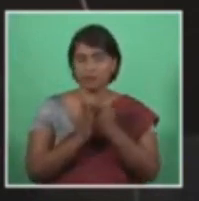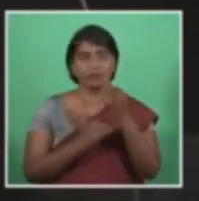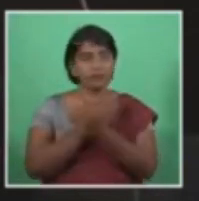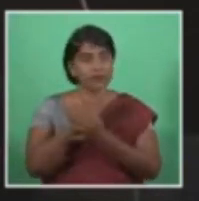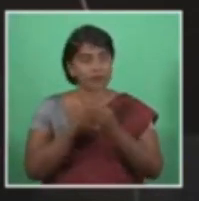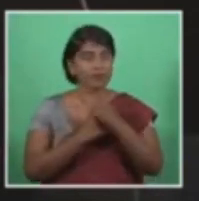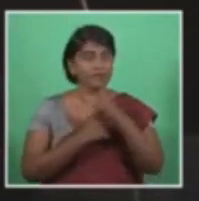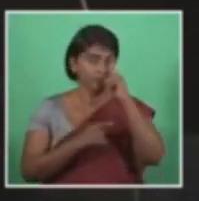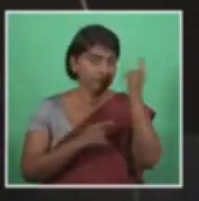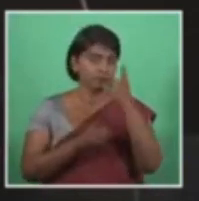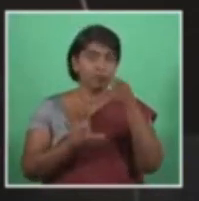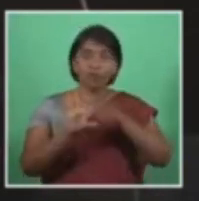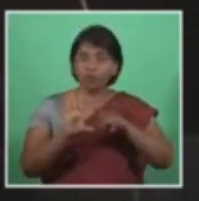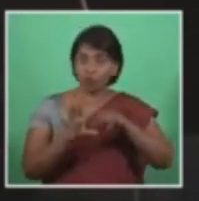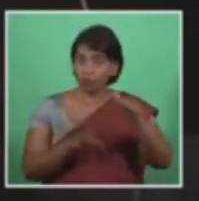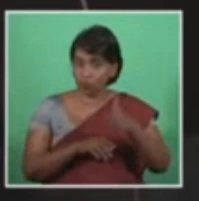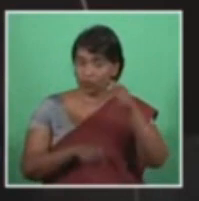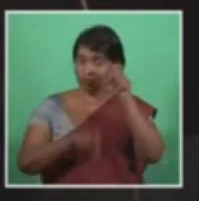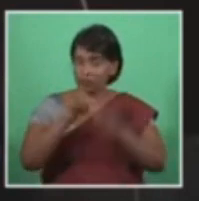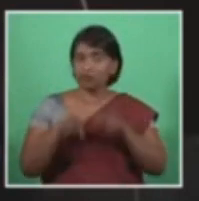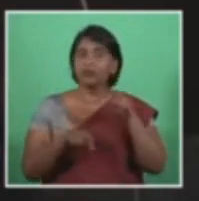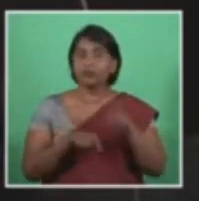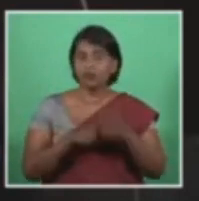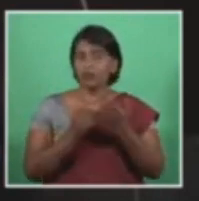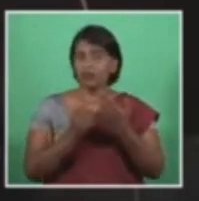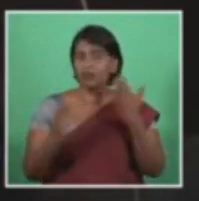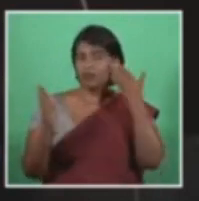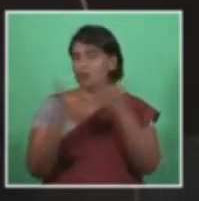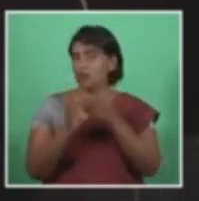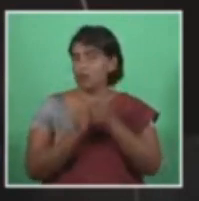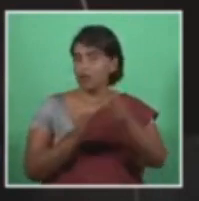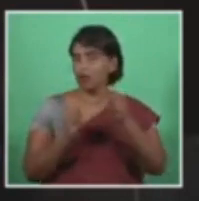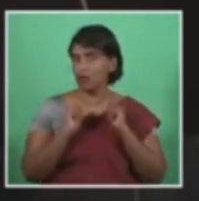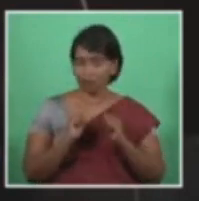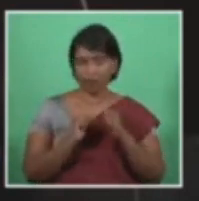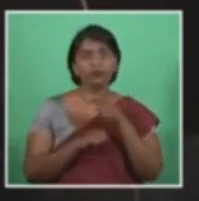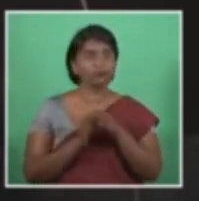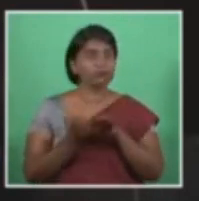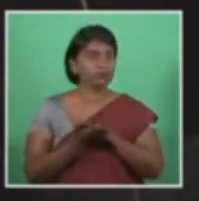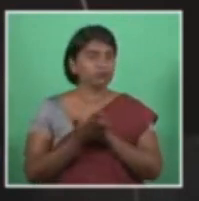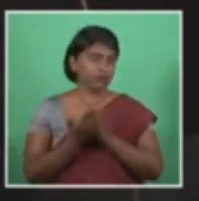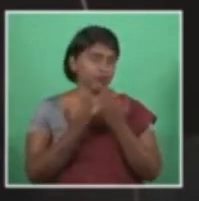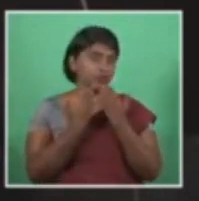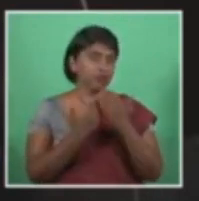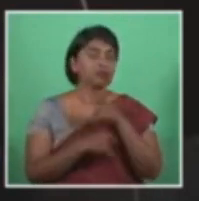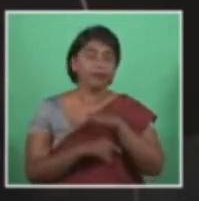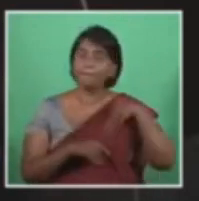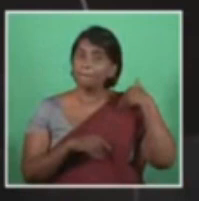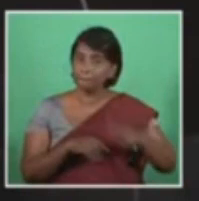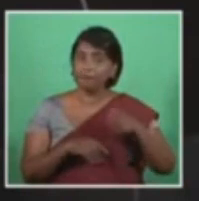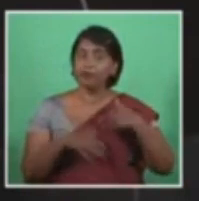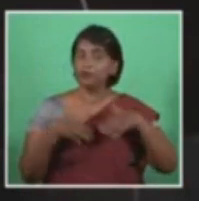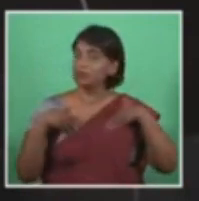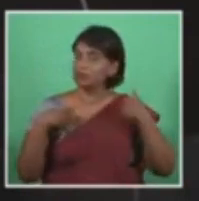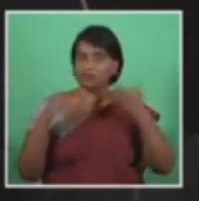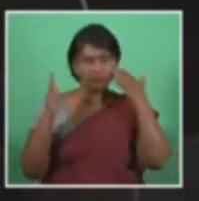Drug rehabilitation of drug dependency person is primarily an issue of mental health and health. It